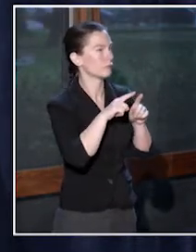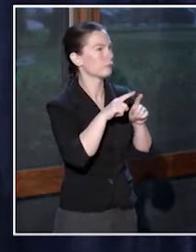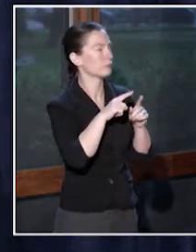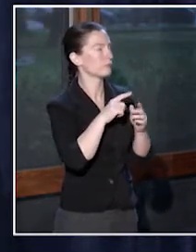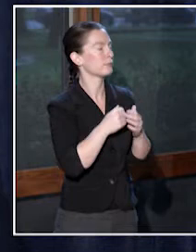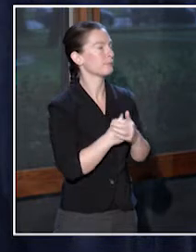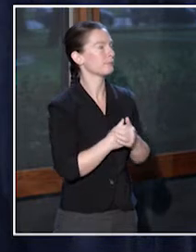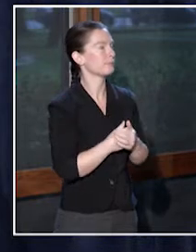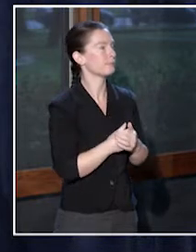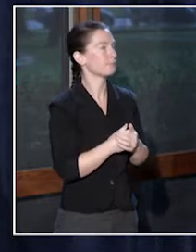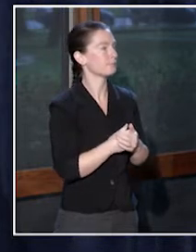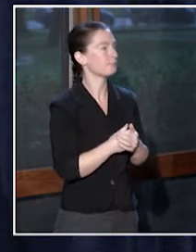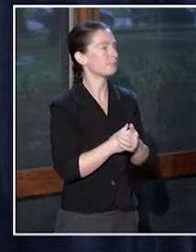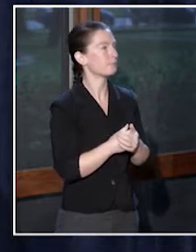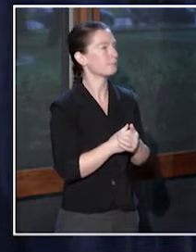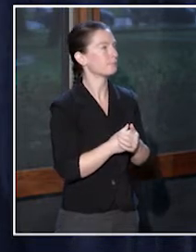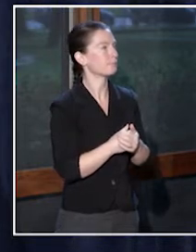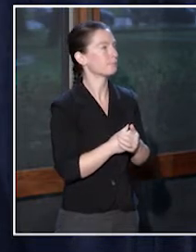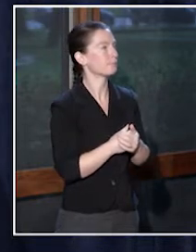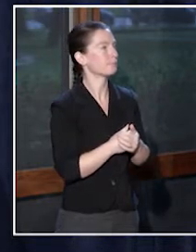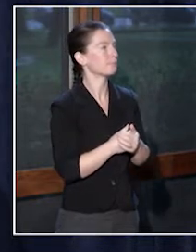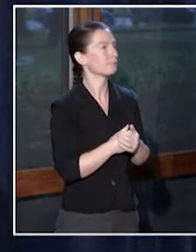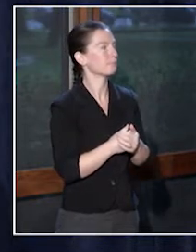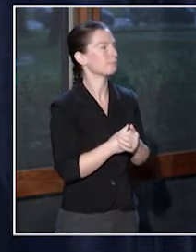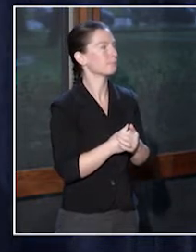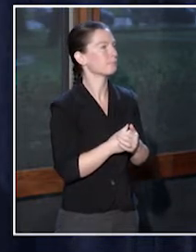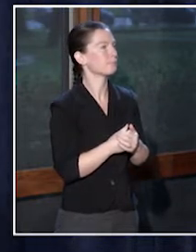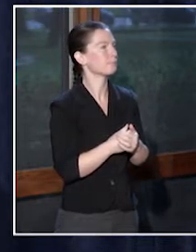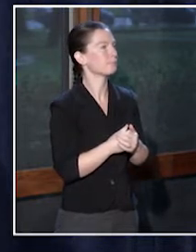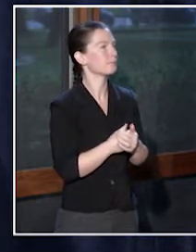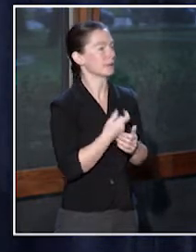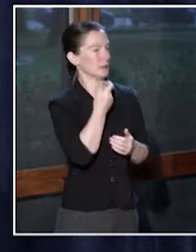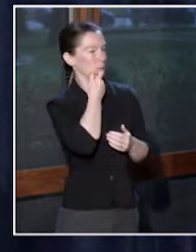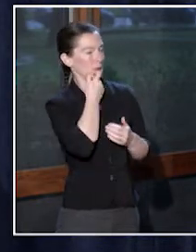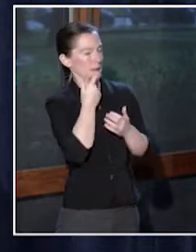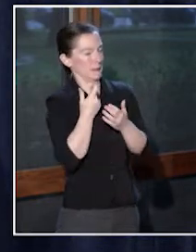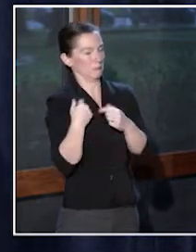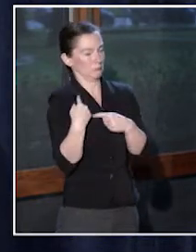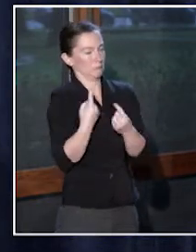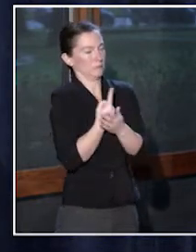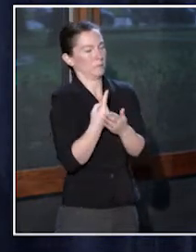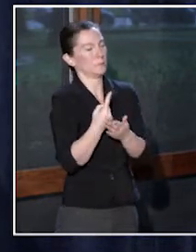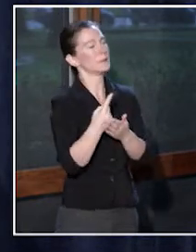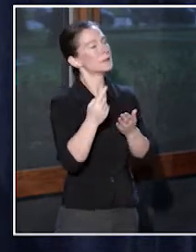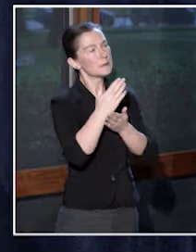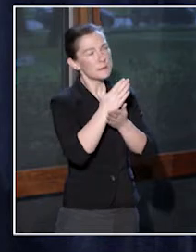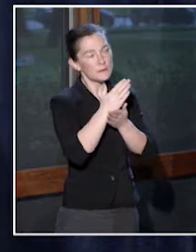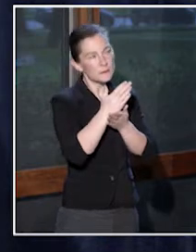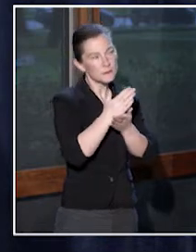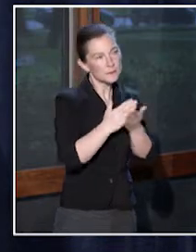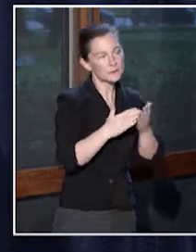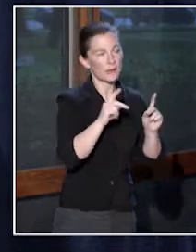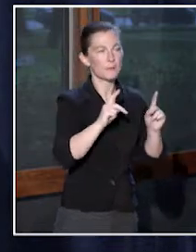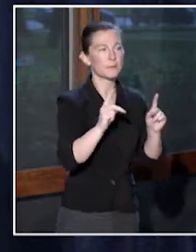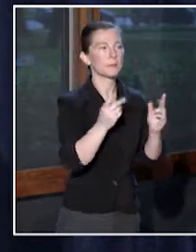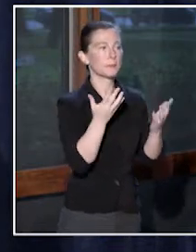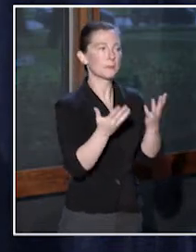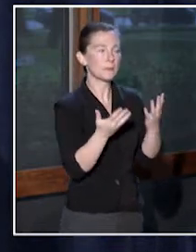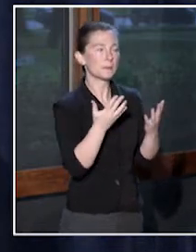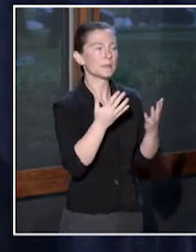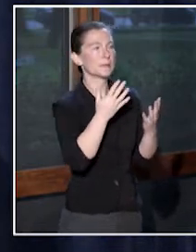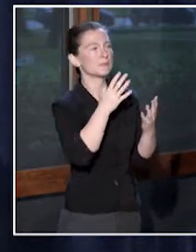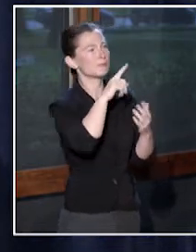in recent weeks may have confused the inherently messy and